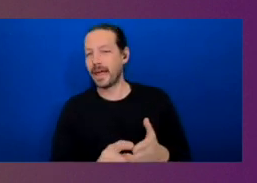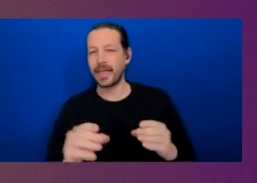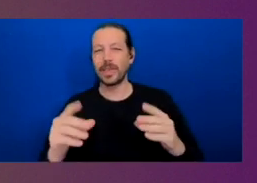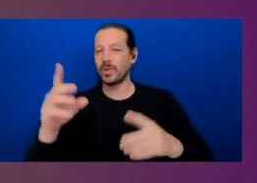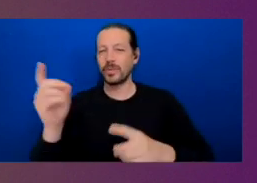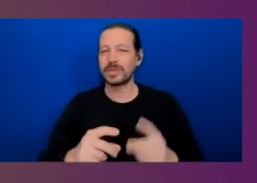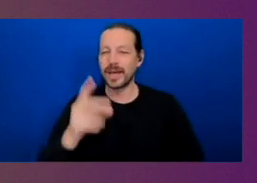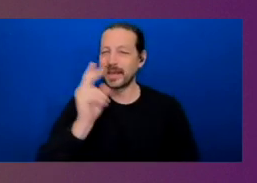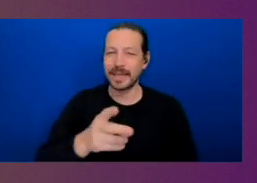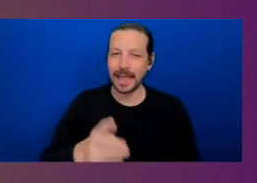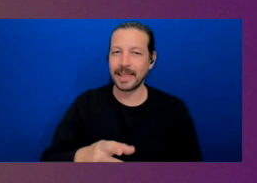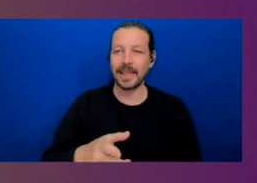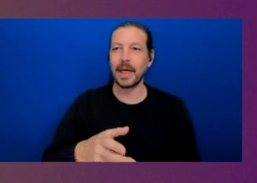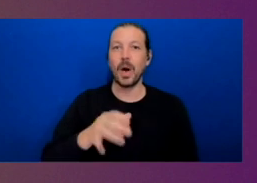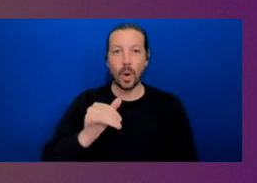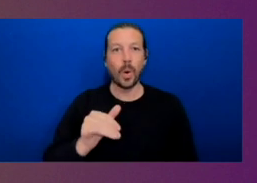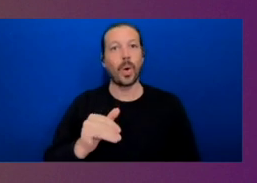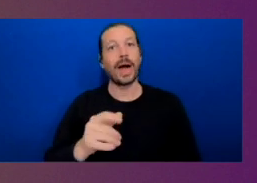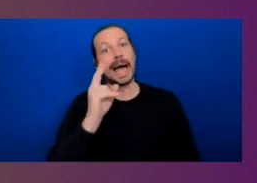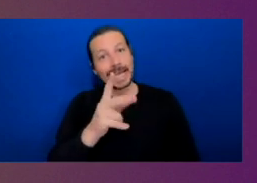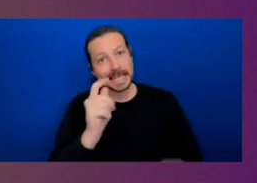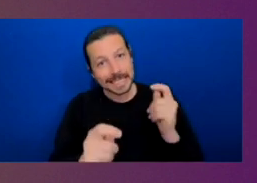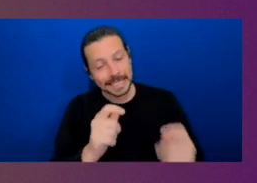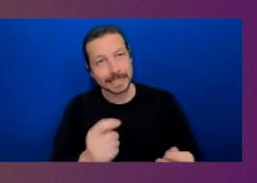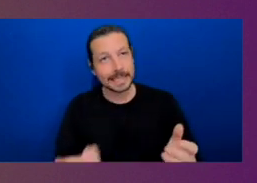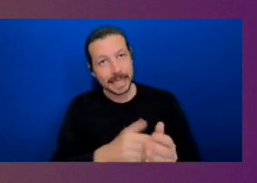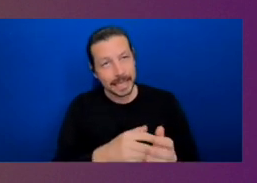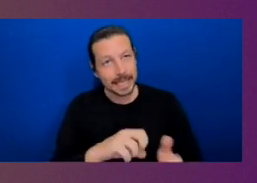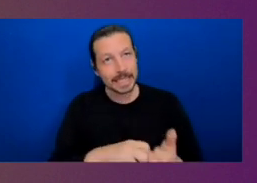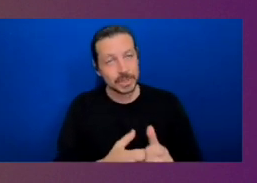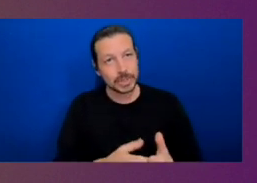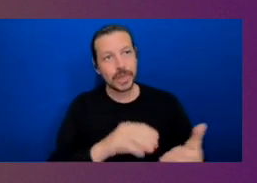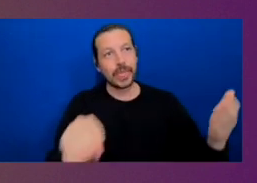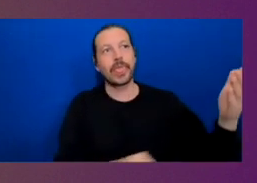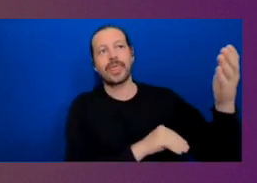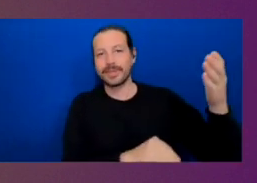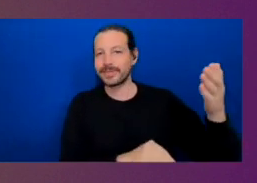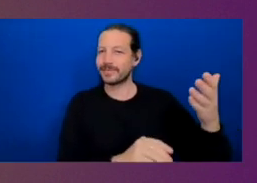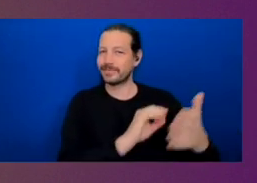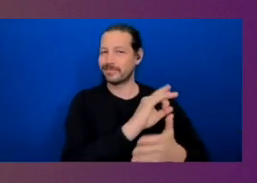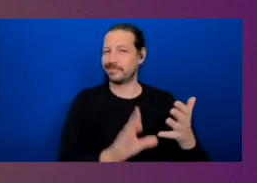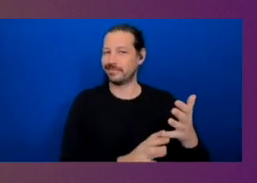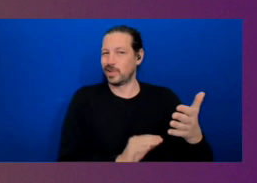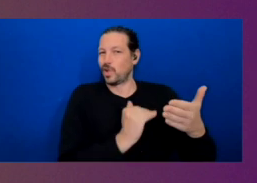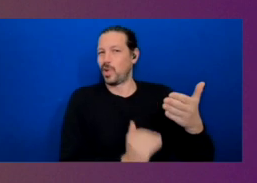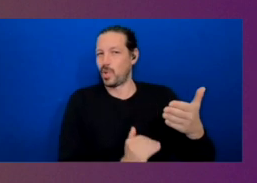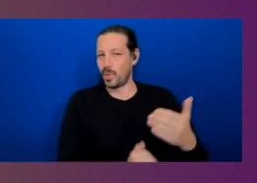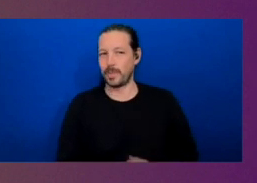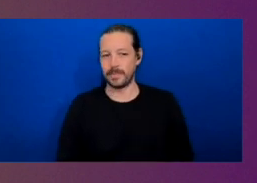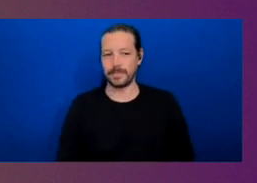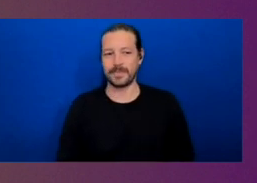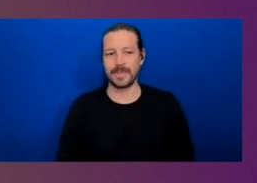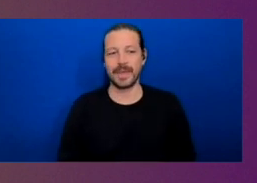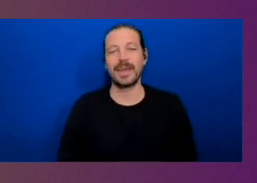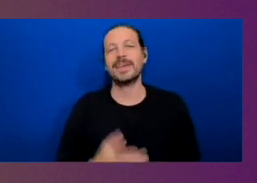to do something about it, or you get it retested and you add a few more issues to your backlog where they sit quite happily for another few months. I'm being a little bit